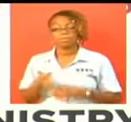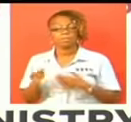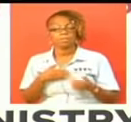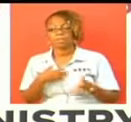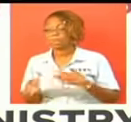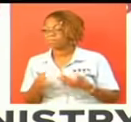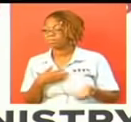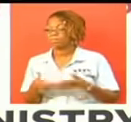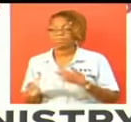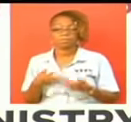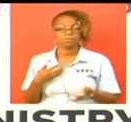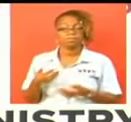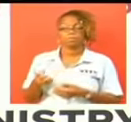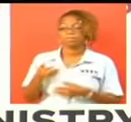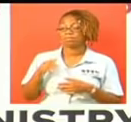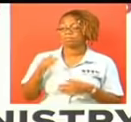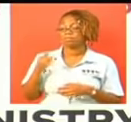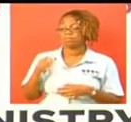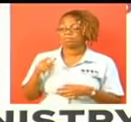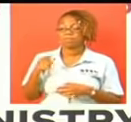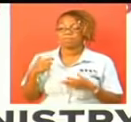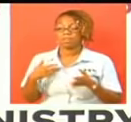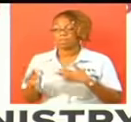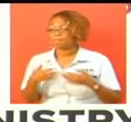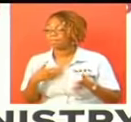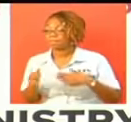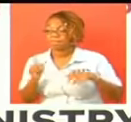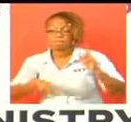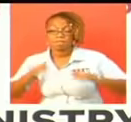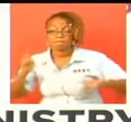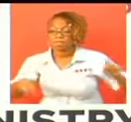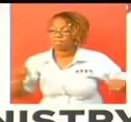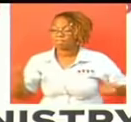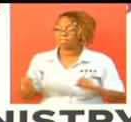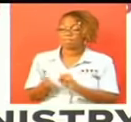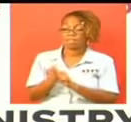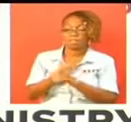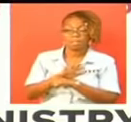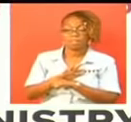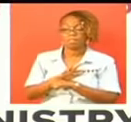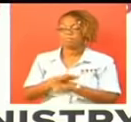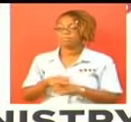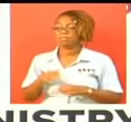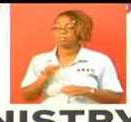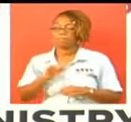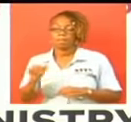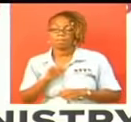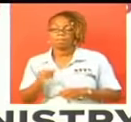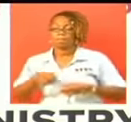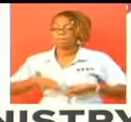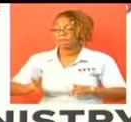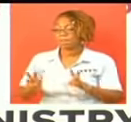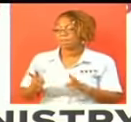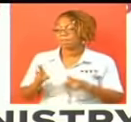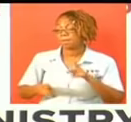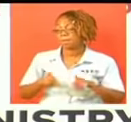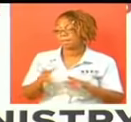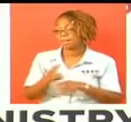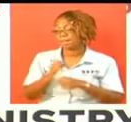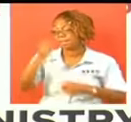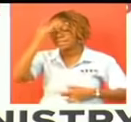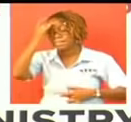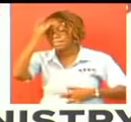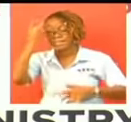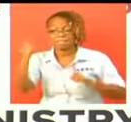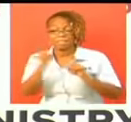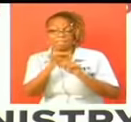what variant is circulating, the manner in which it is transmitted is the same, and that is via droplet or aerosols,